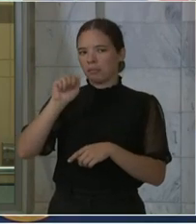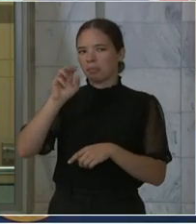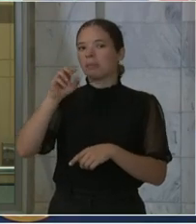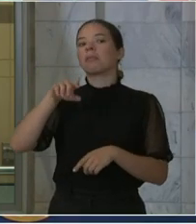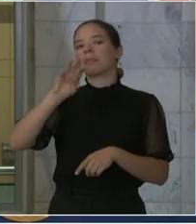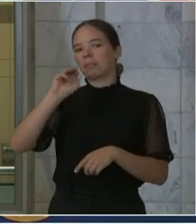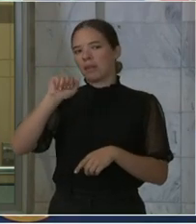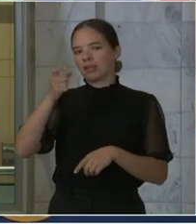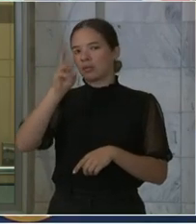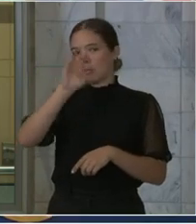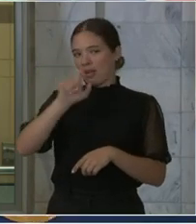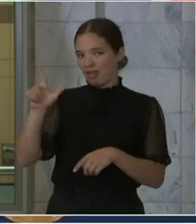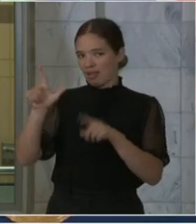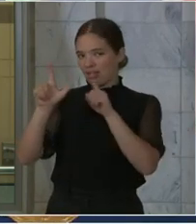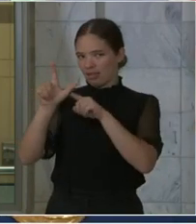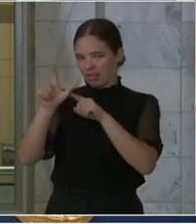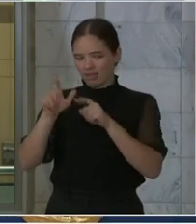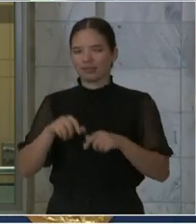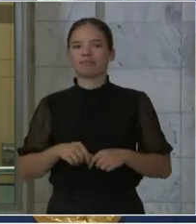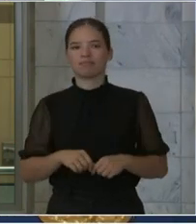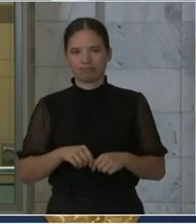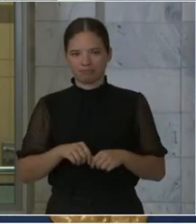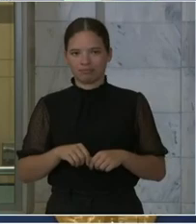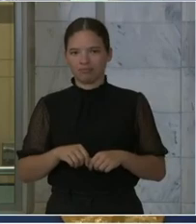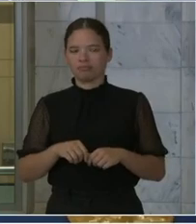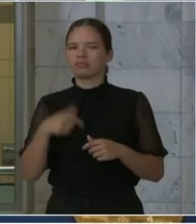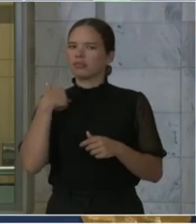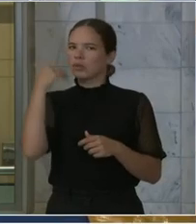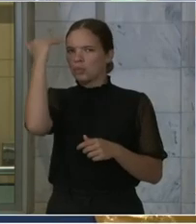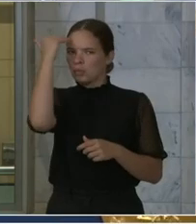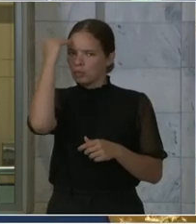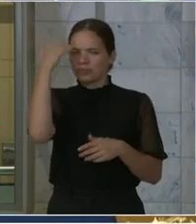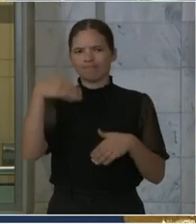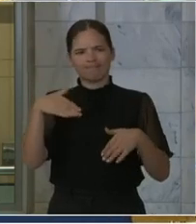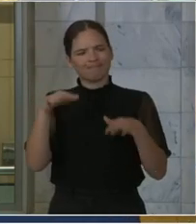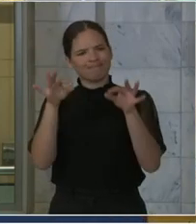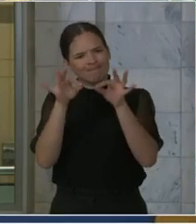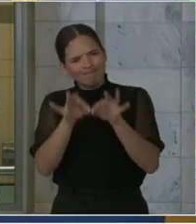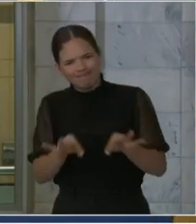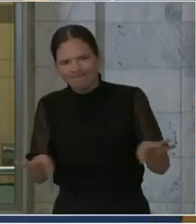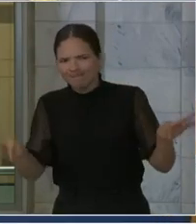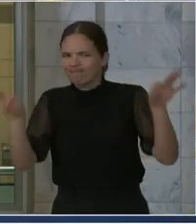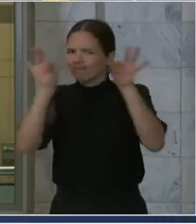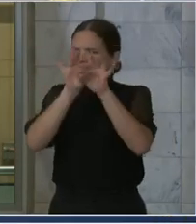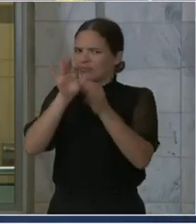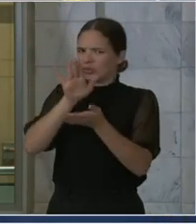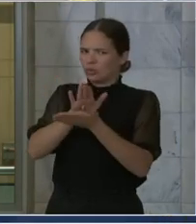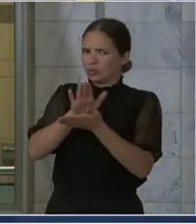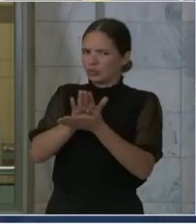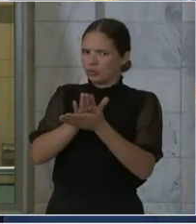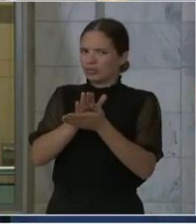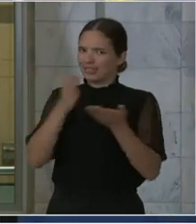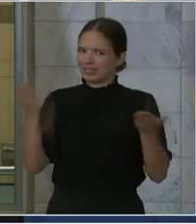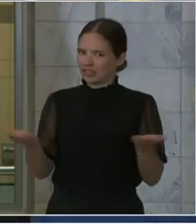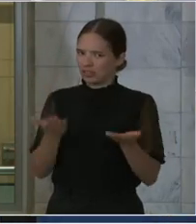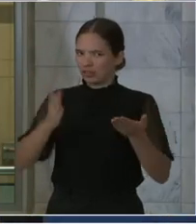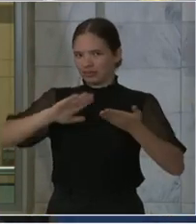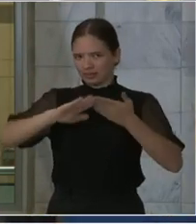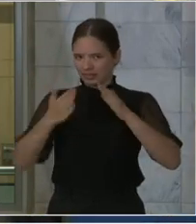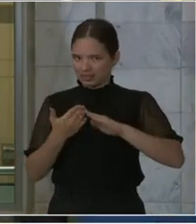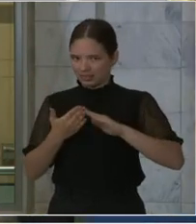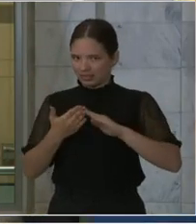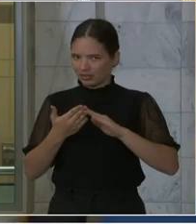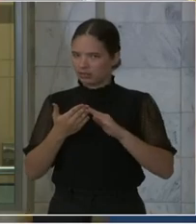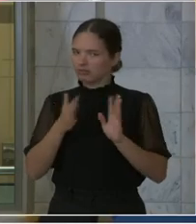So let me just say that we know how important our schools are to our city. You hear me say this day in and day